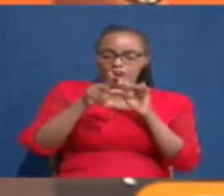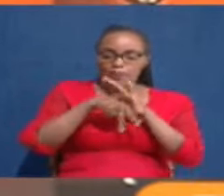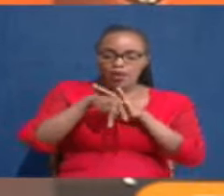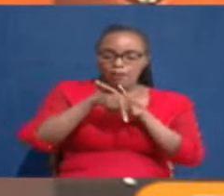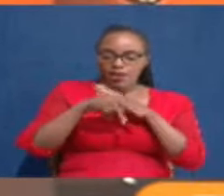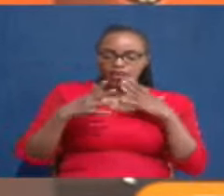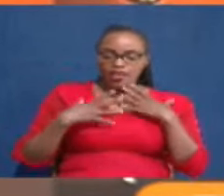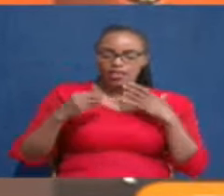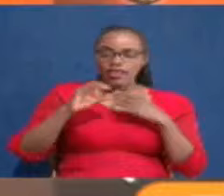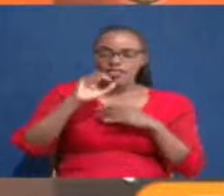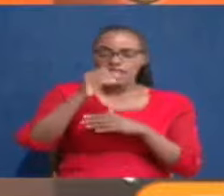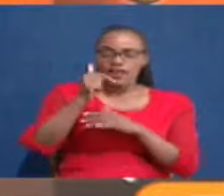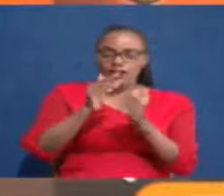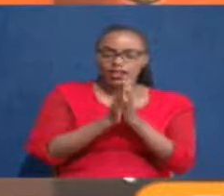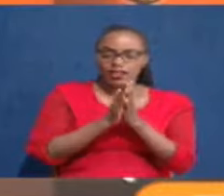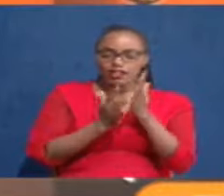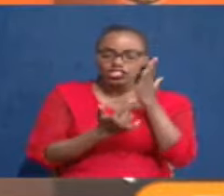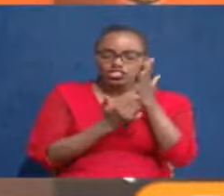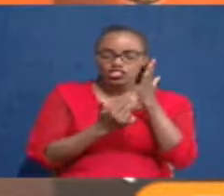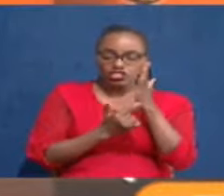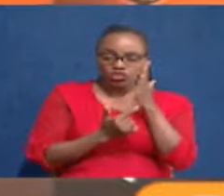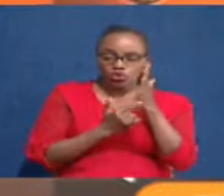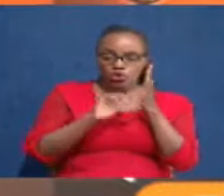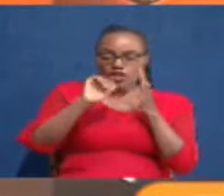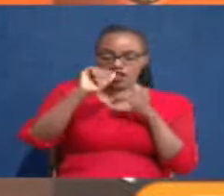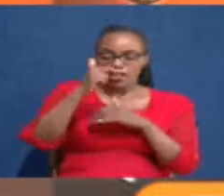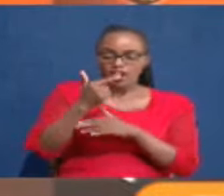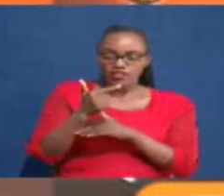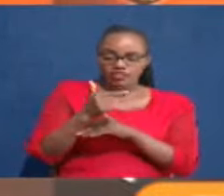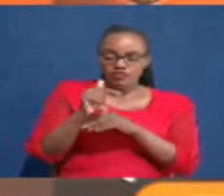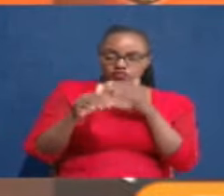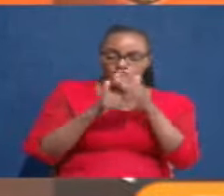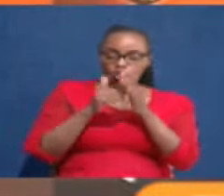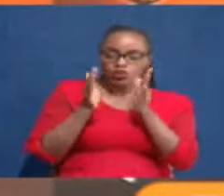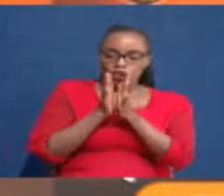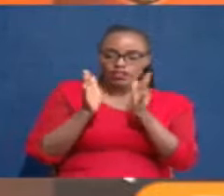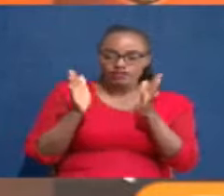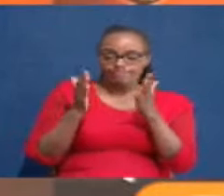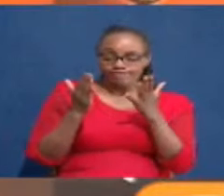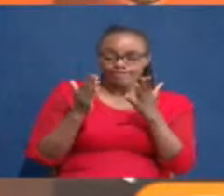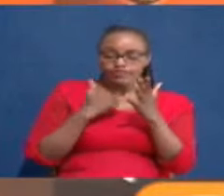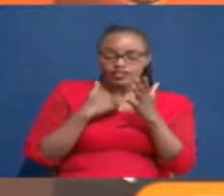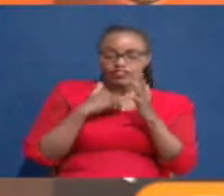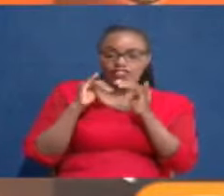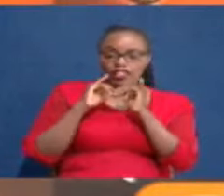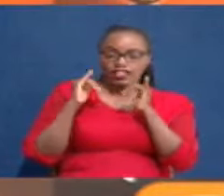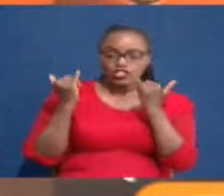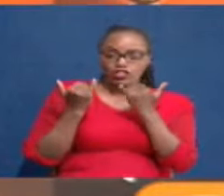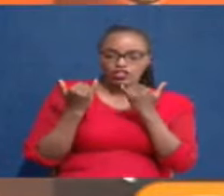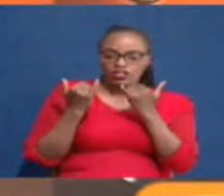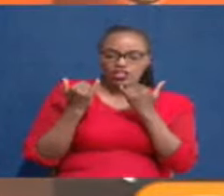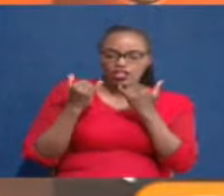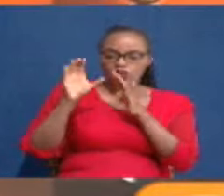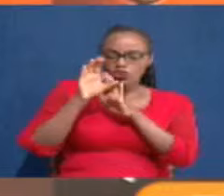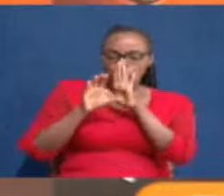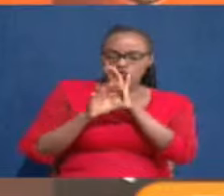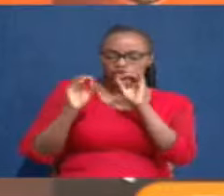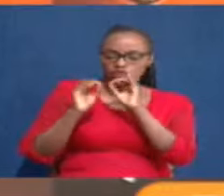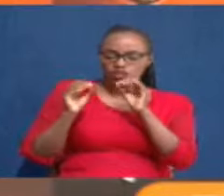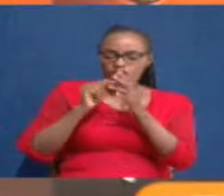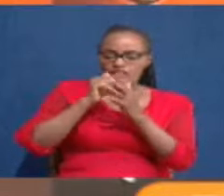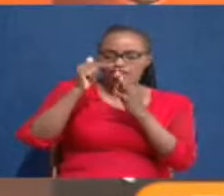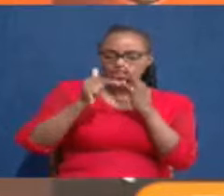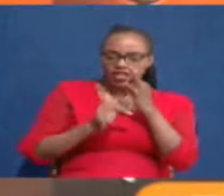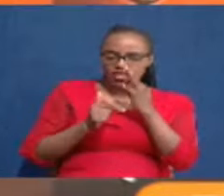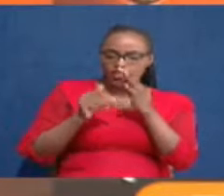Act, and the Digital Health Act were all declared unconstitutional. These three acts, fundamental